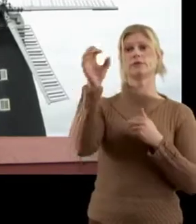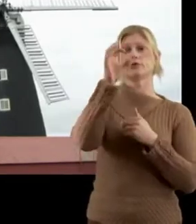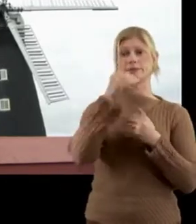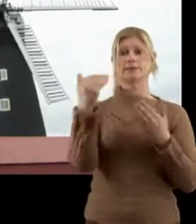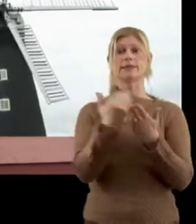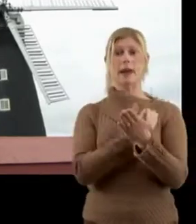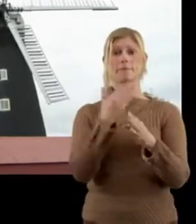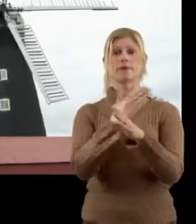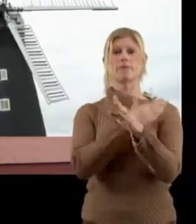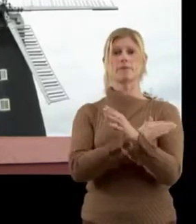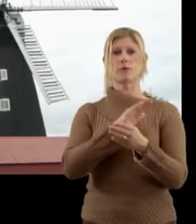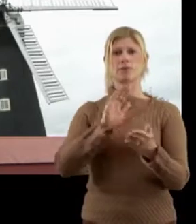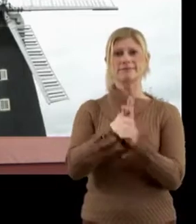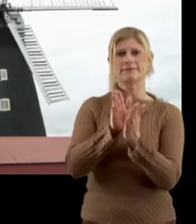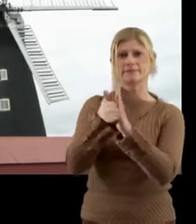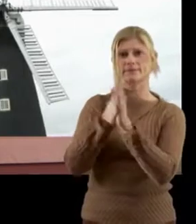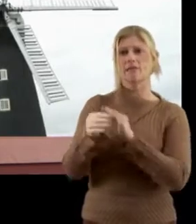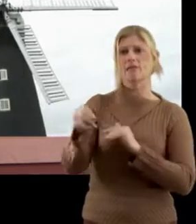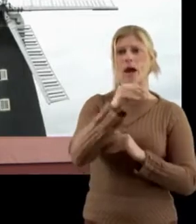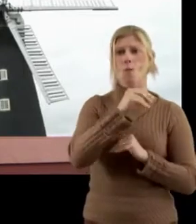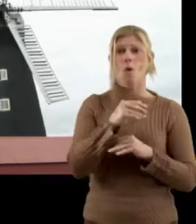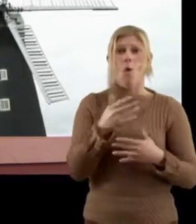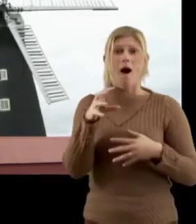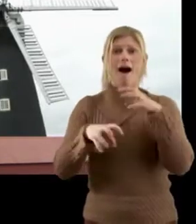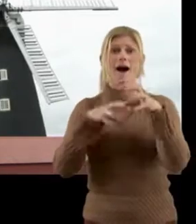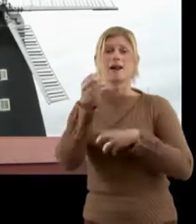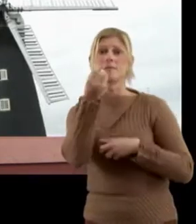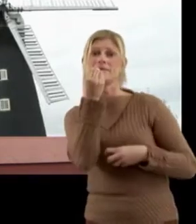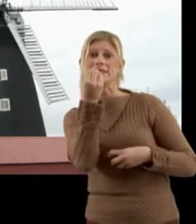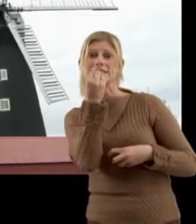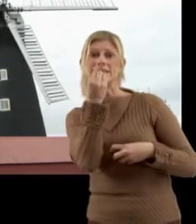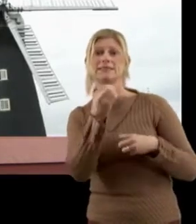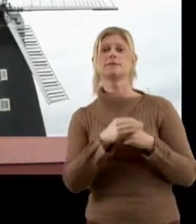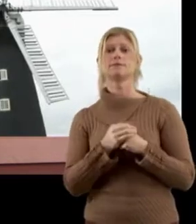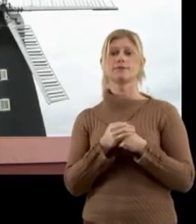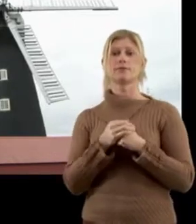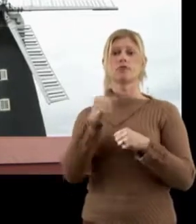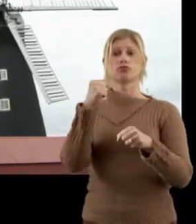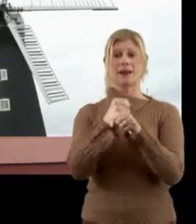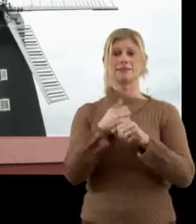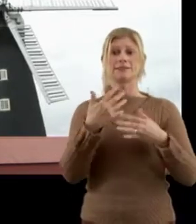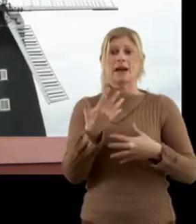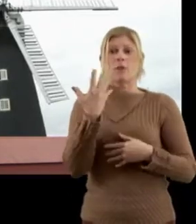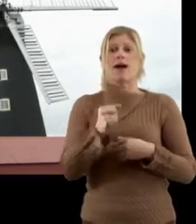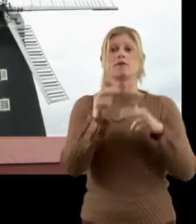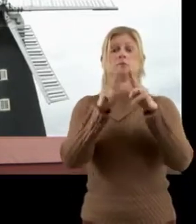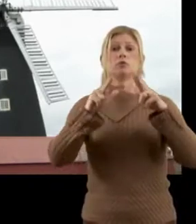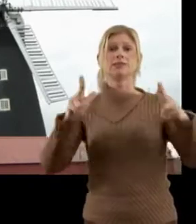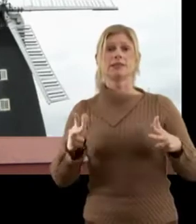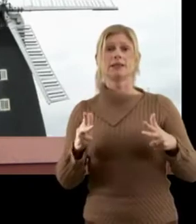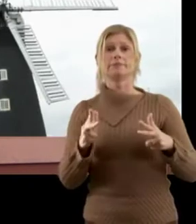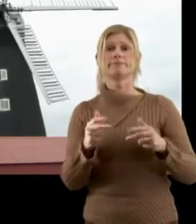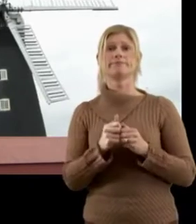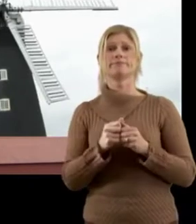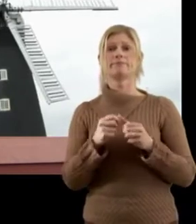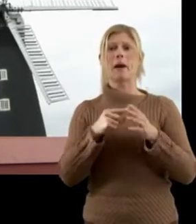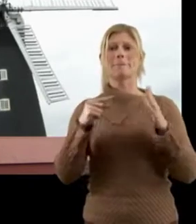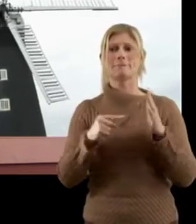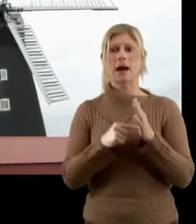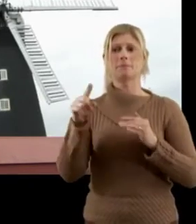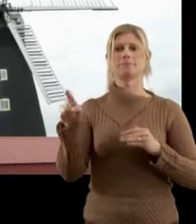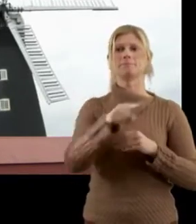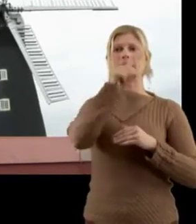to milling into flour or animal feed. The granary now houses a museum dedicated